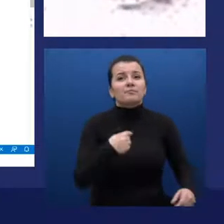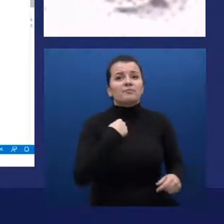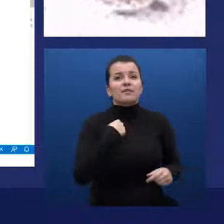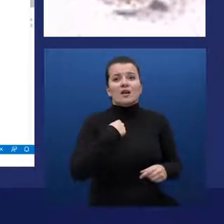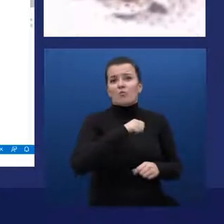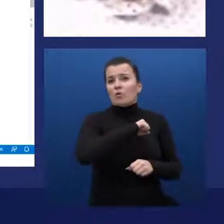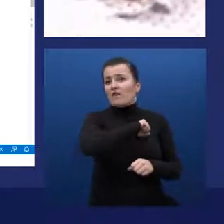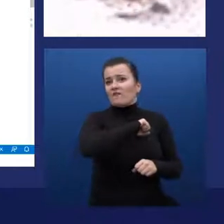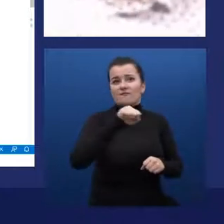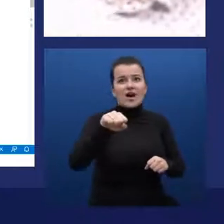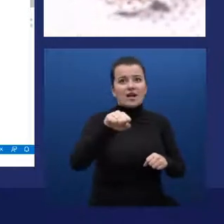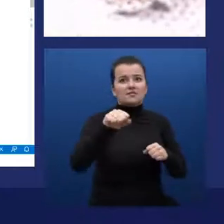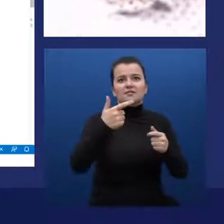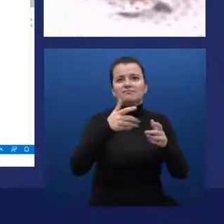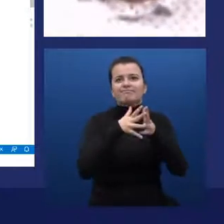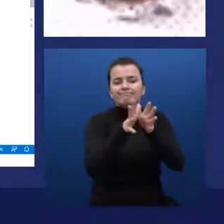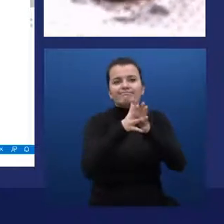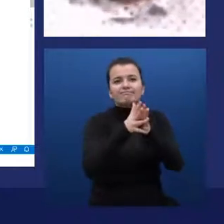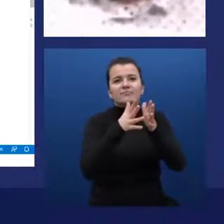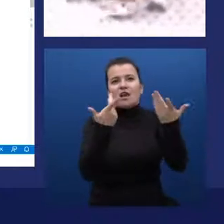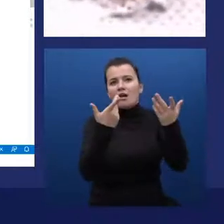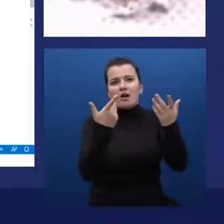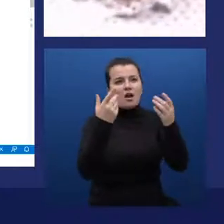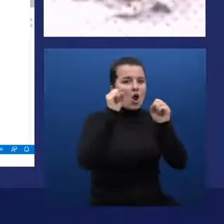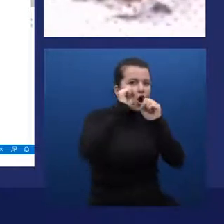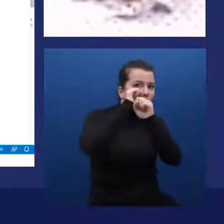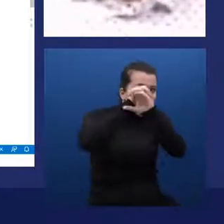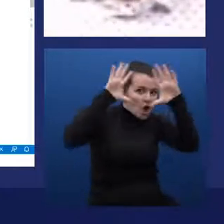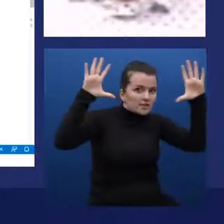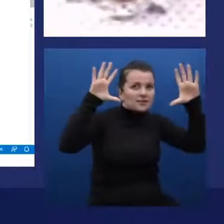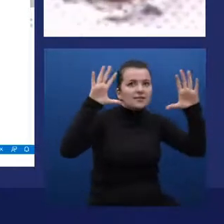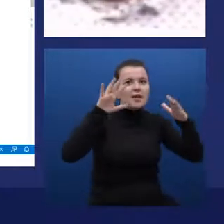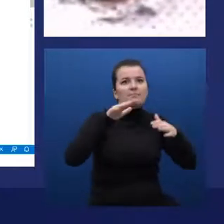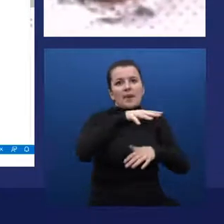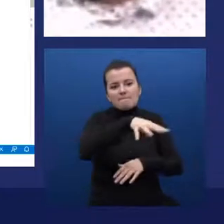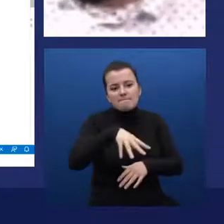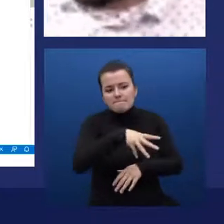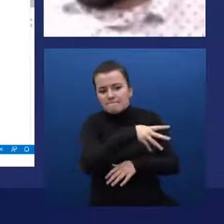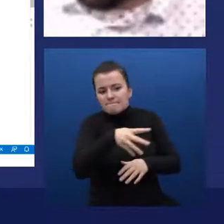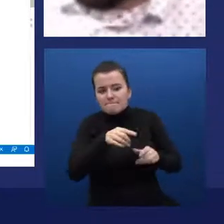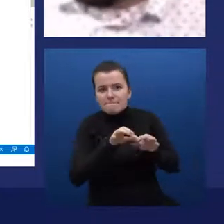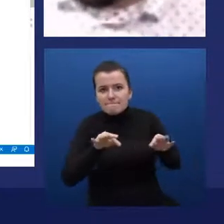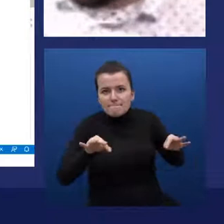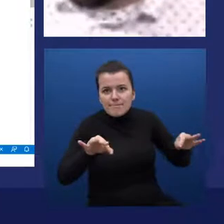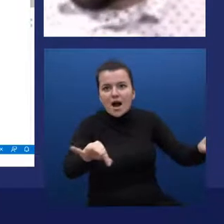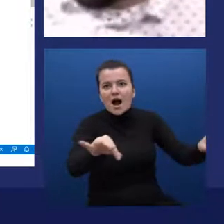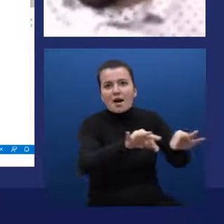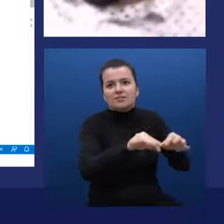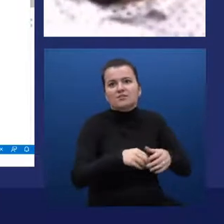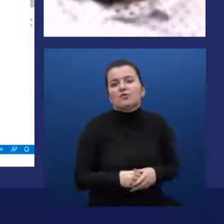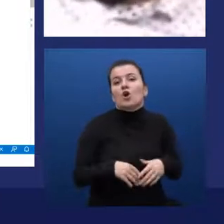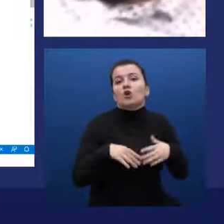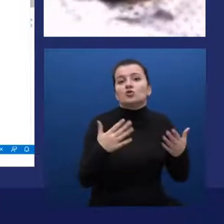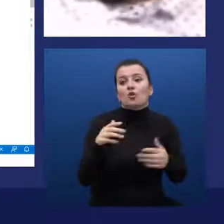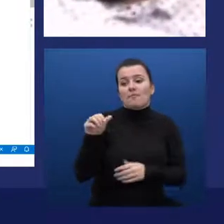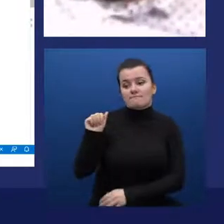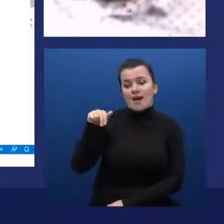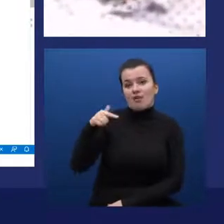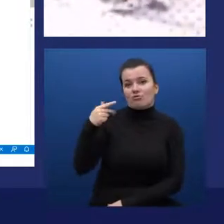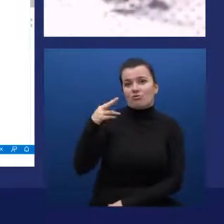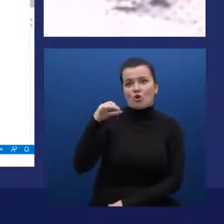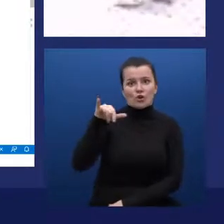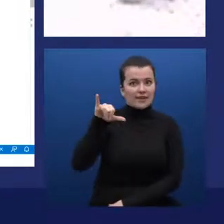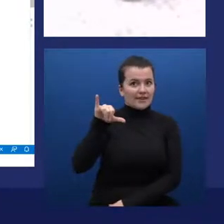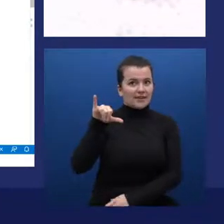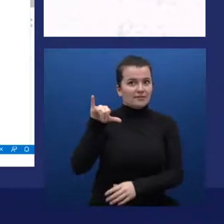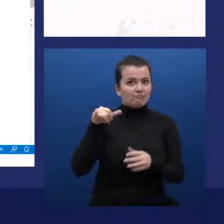we're doing right now is I'm going to show you how to build. You saw the cognitive service early on from Anthony, right? And then you